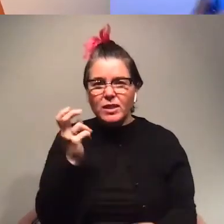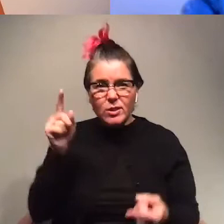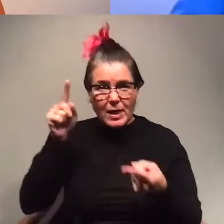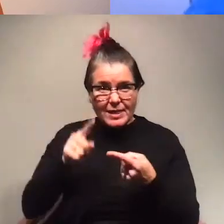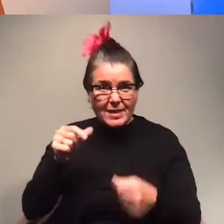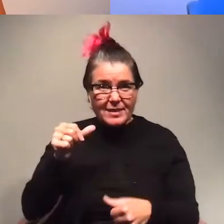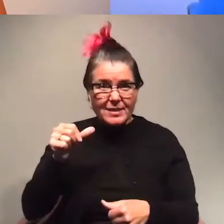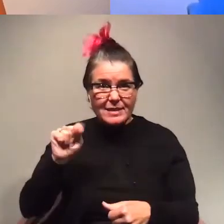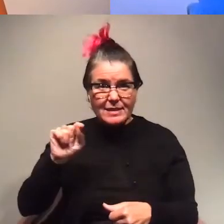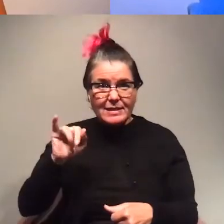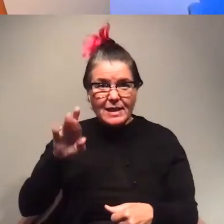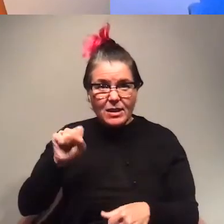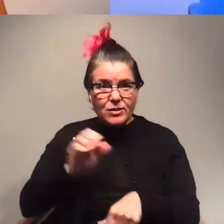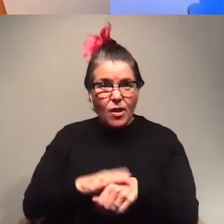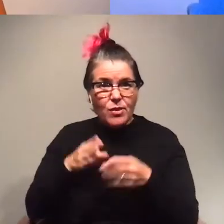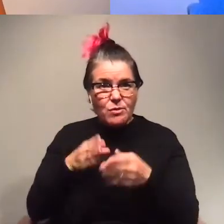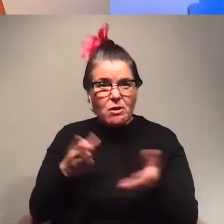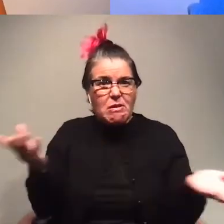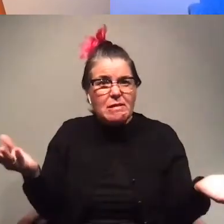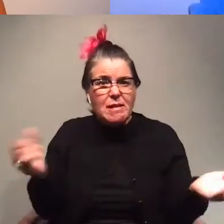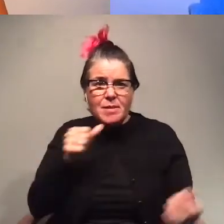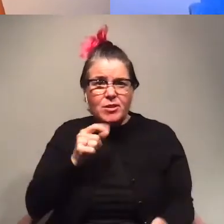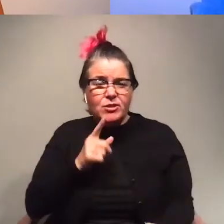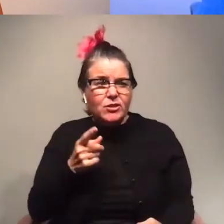tires on the road. But yeah, I'm not sure. That's crazy.